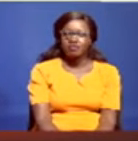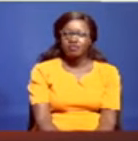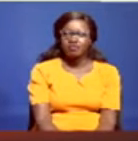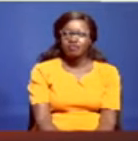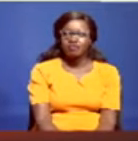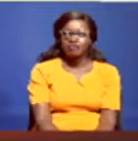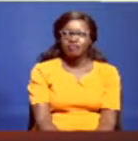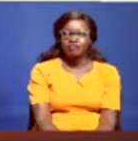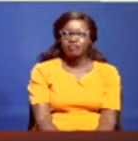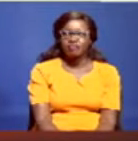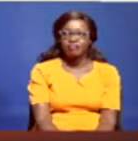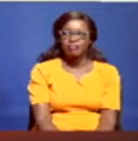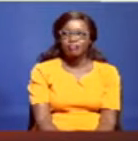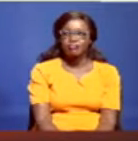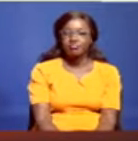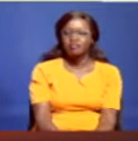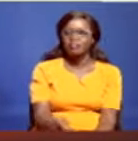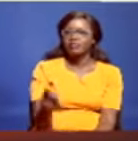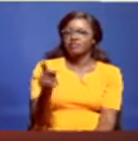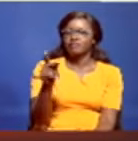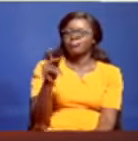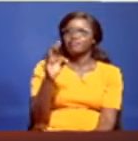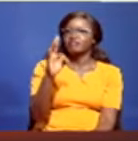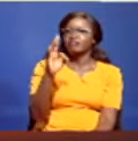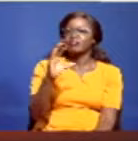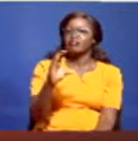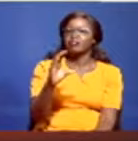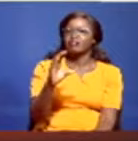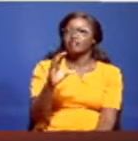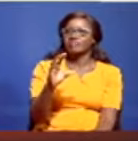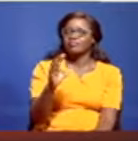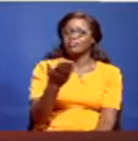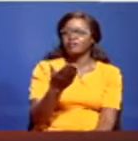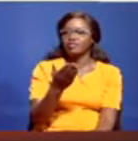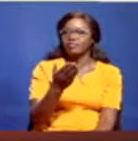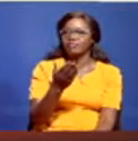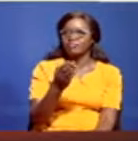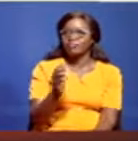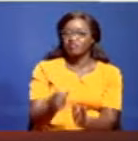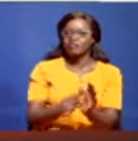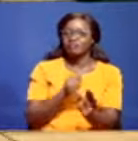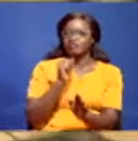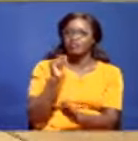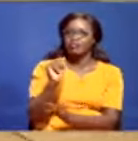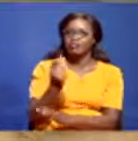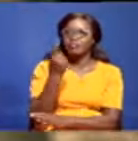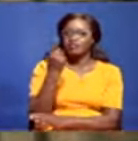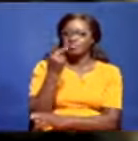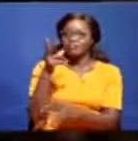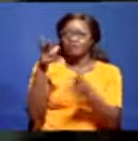Brought to you by the Kenya Film Commission. Film Kenya, Capture Africa.